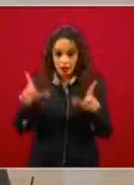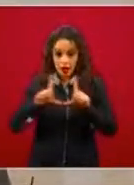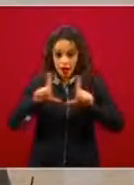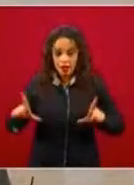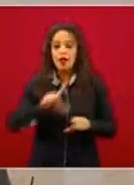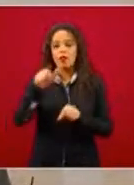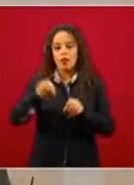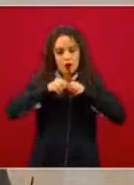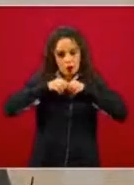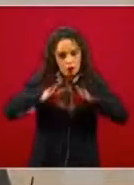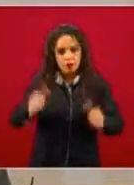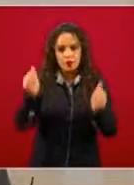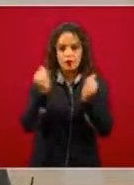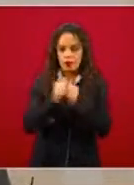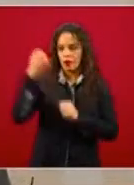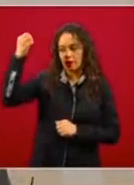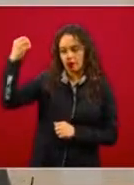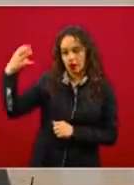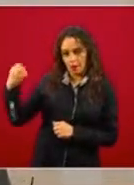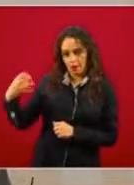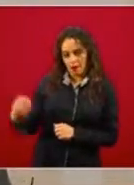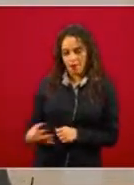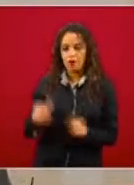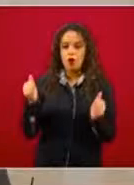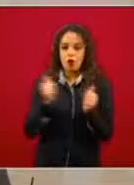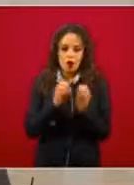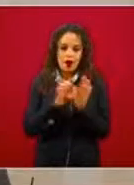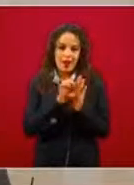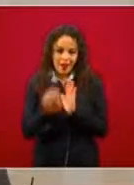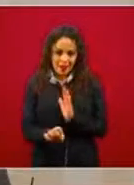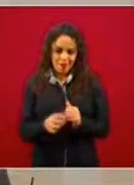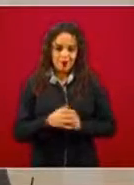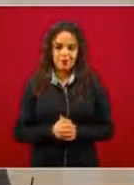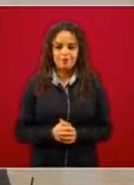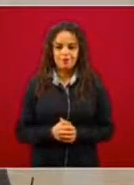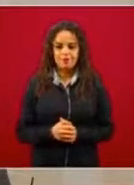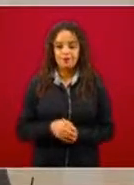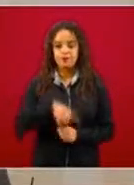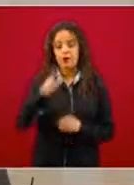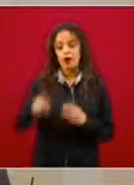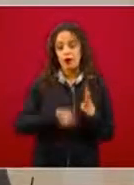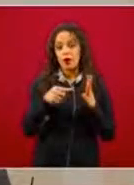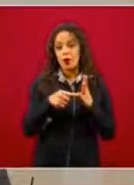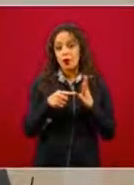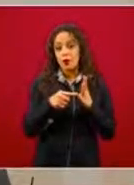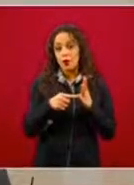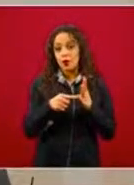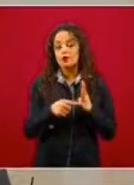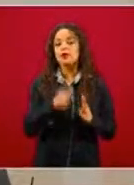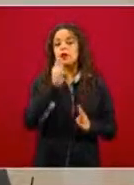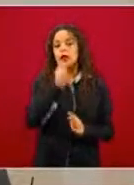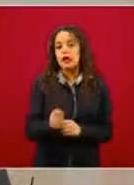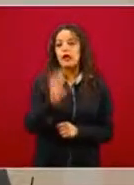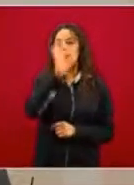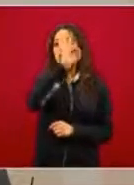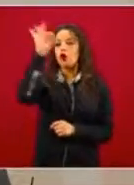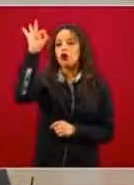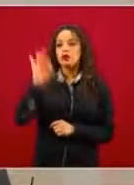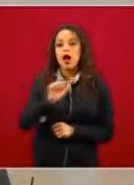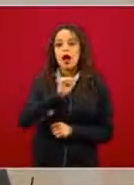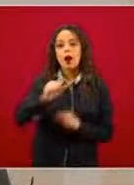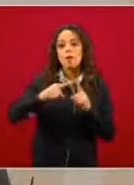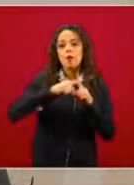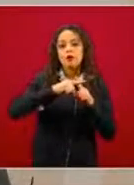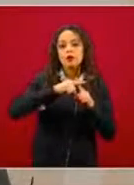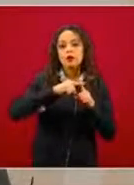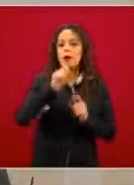the official answer of the stoplight until Friday, as it was agreed upon. And our fourth index would be